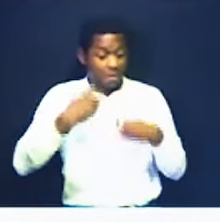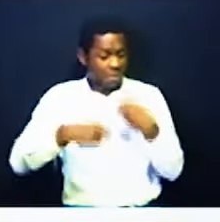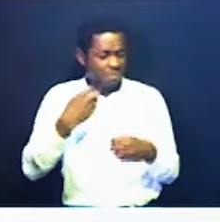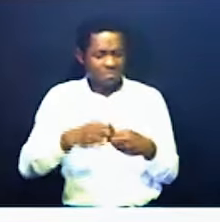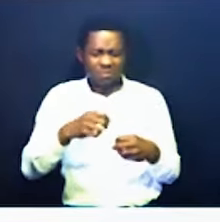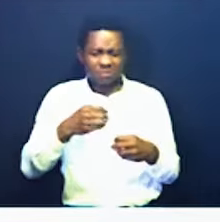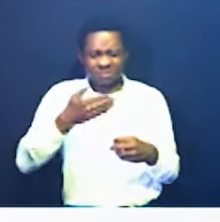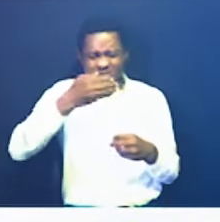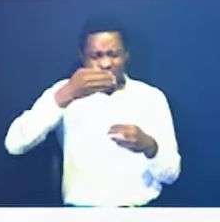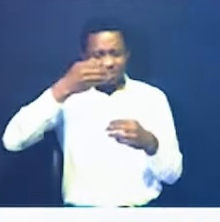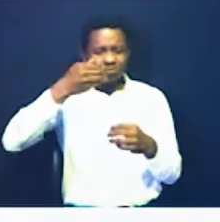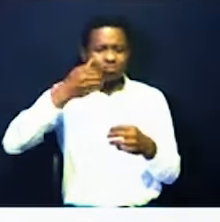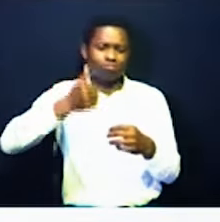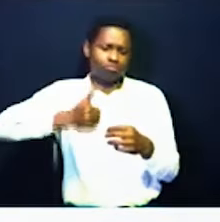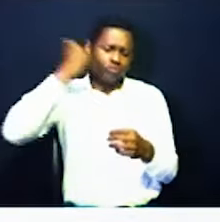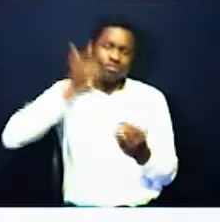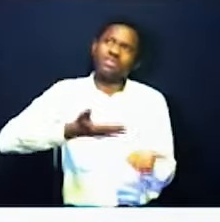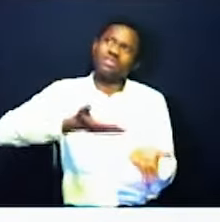crash